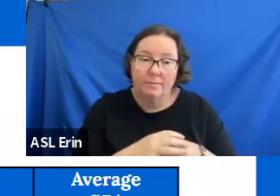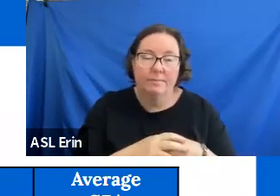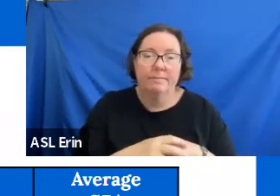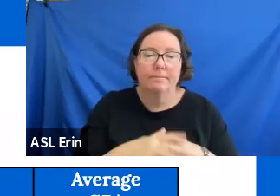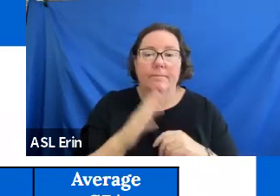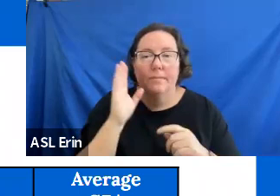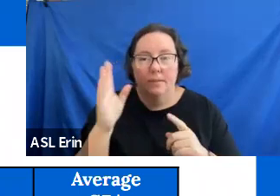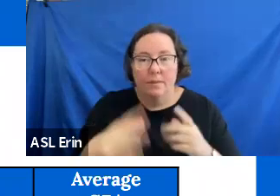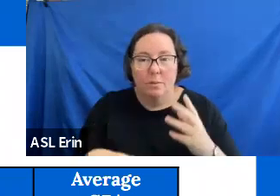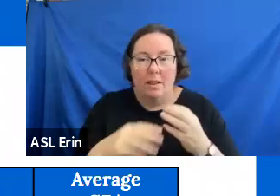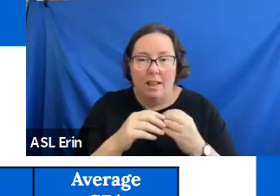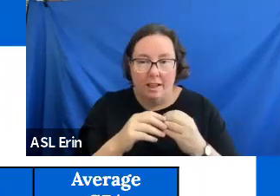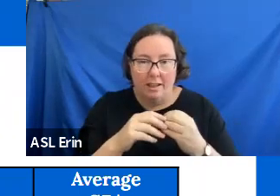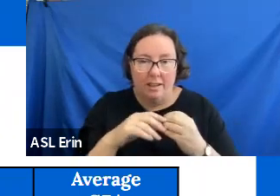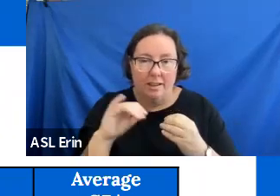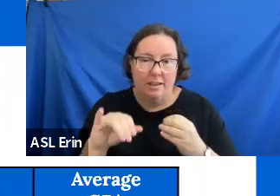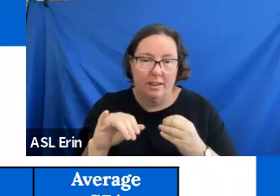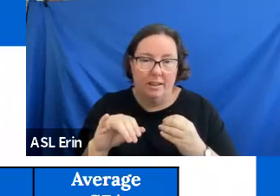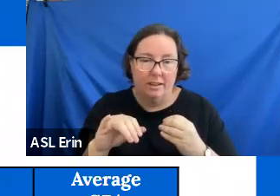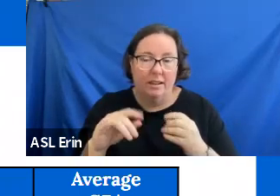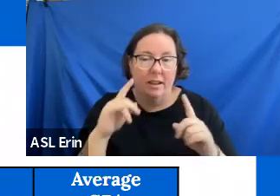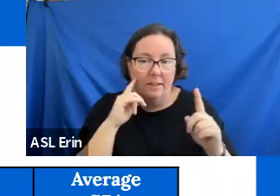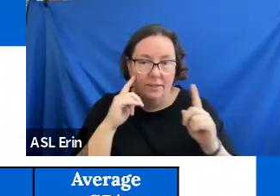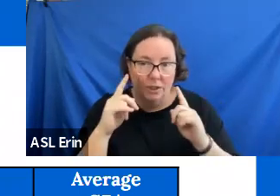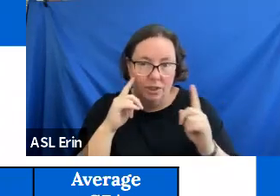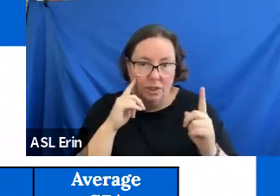I will add, I have heard